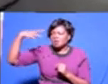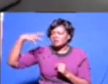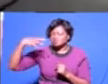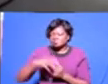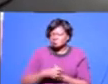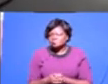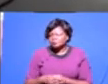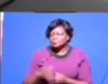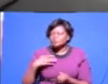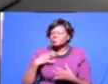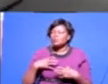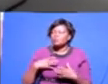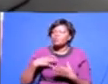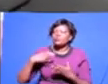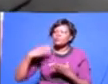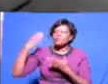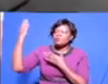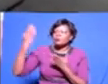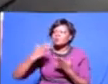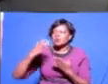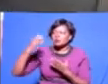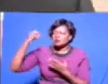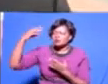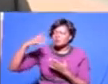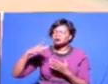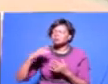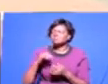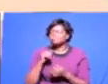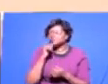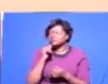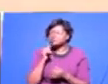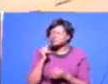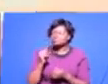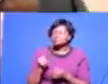light, not people who generate heat. Thank you very much. Thank you so much. Thank you so much indeed.